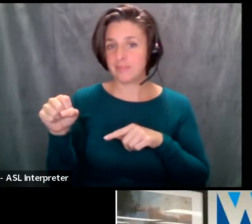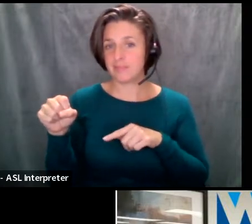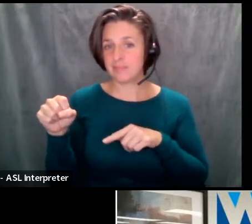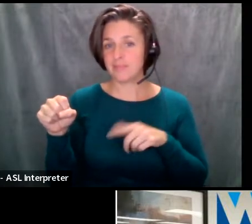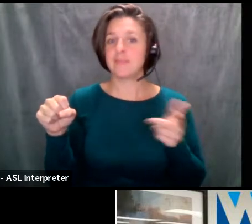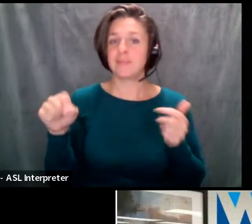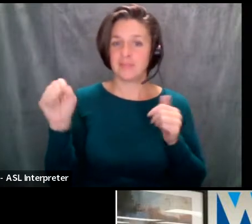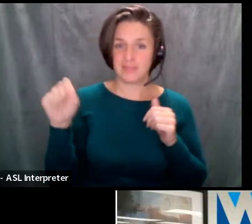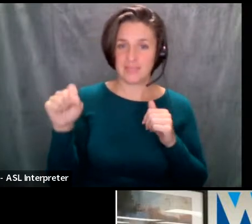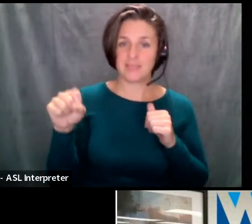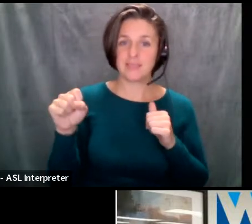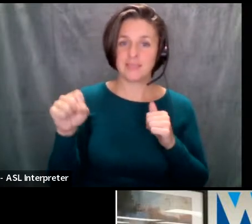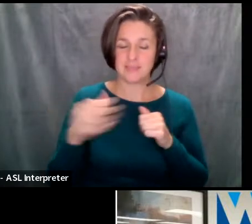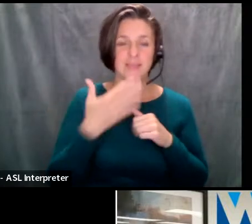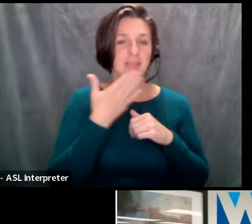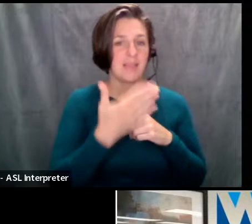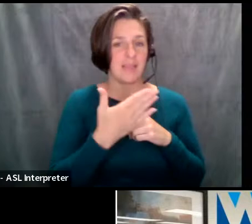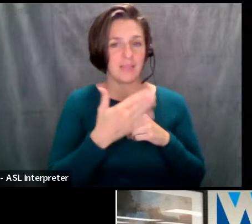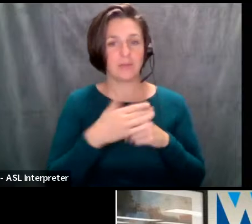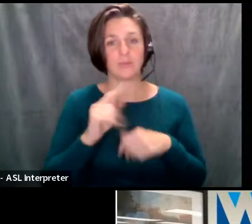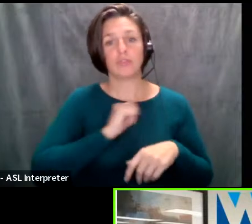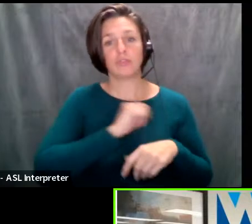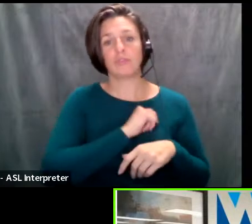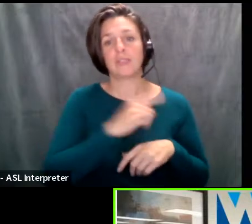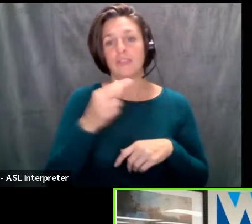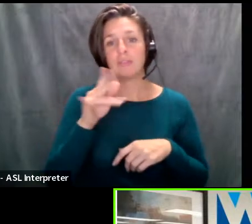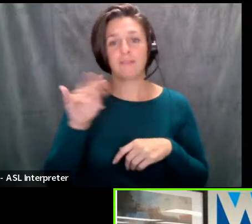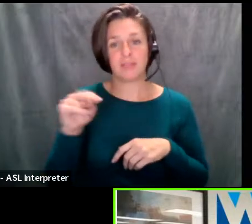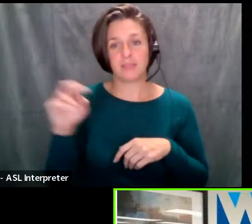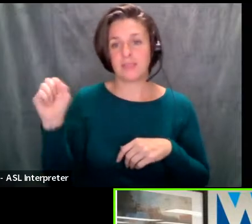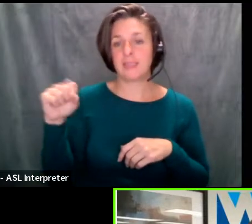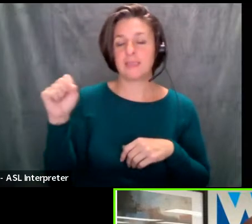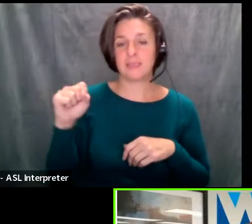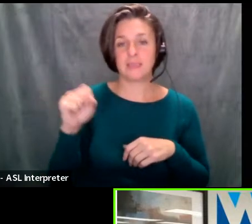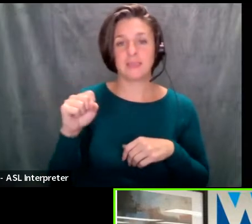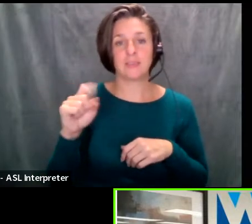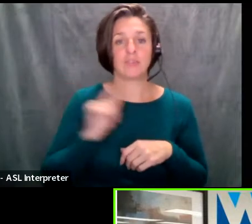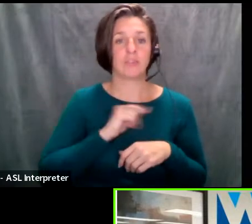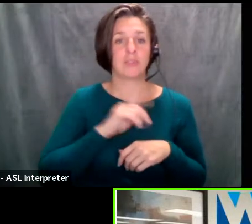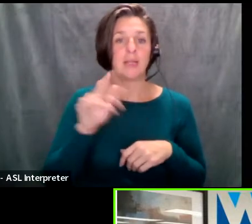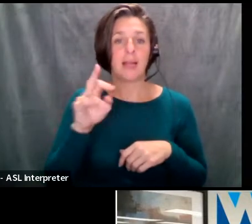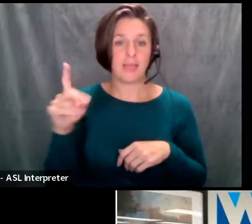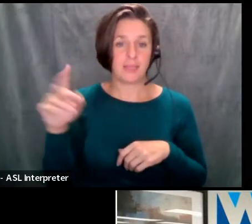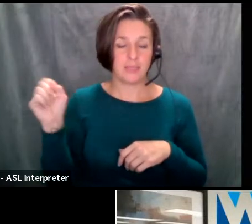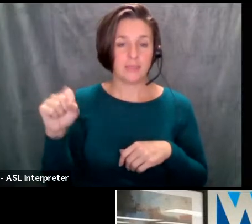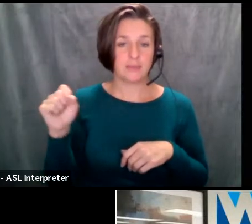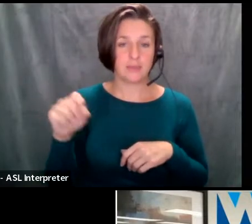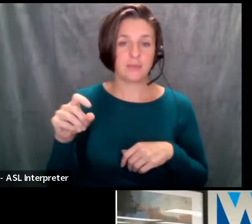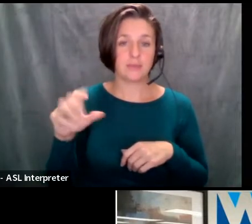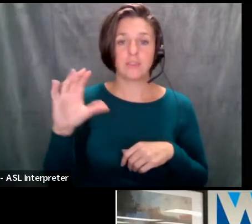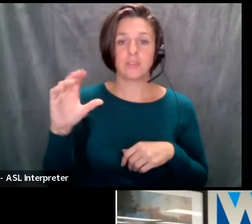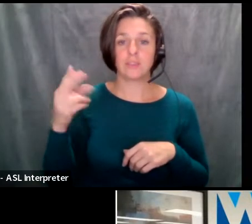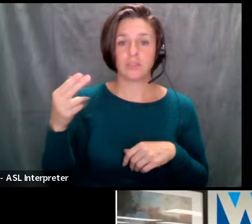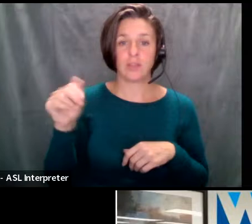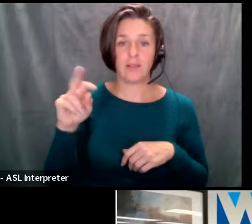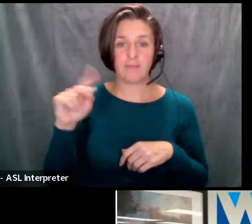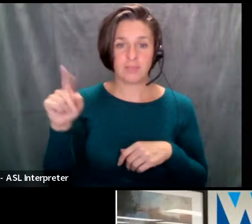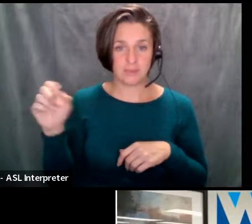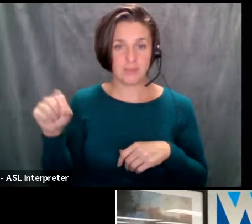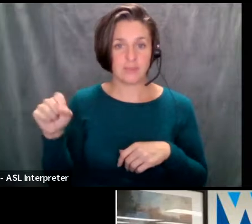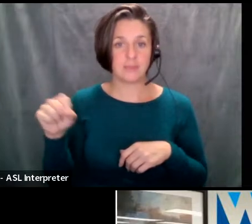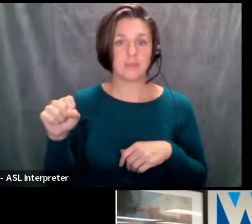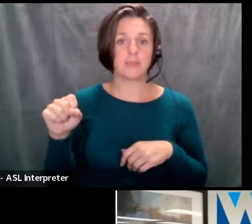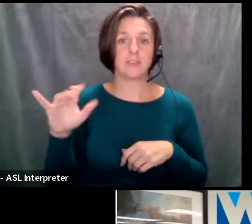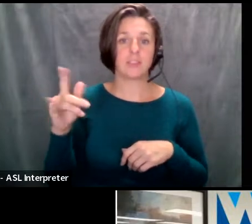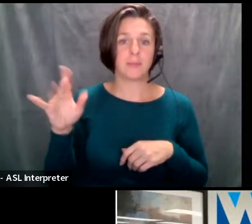Yes. Thank you. Trustee Griffin, Yes. trustee Land, Yes. trustee Chavez, Yes. trustee